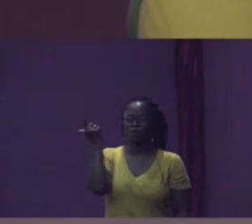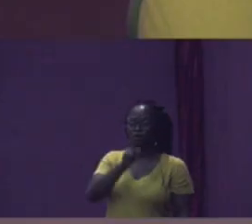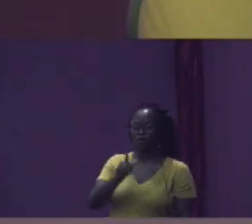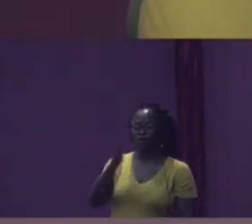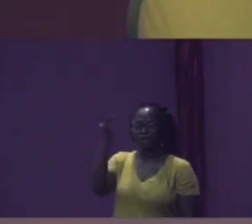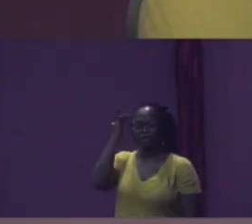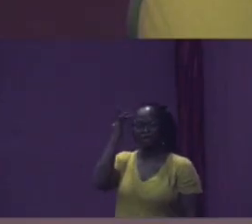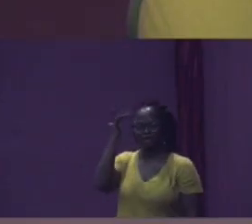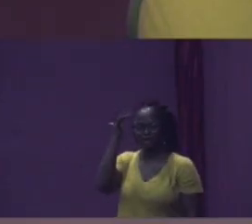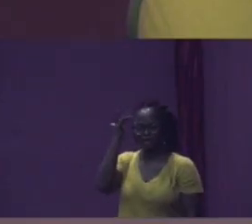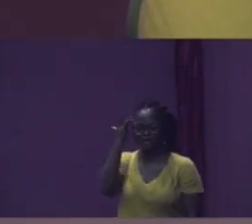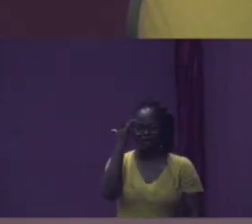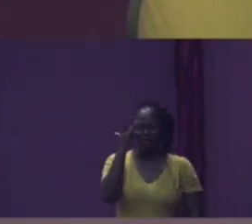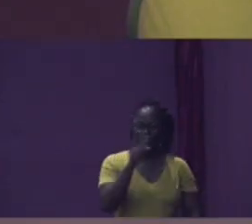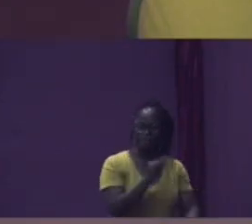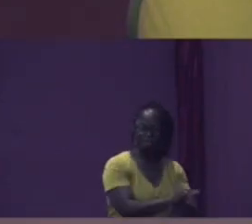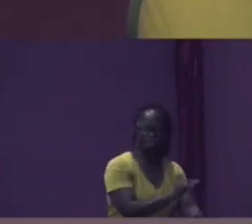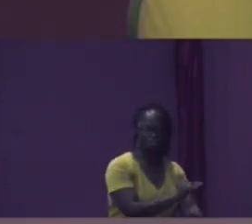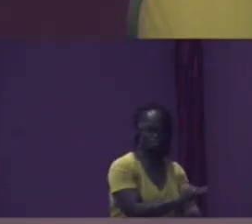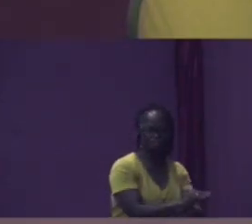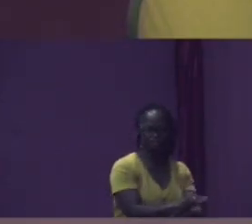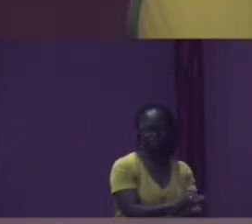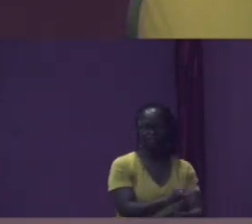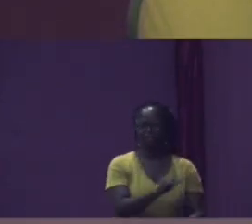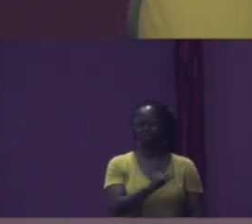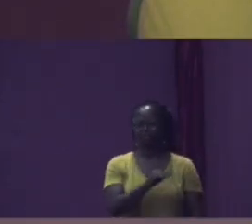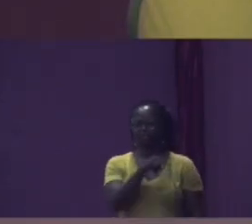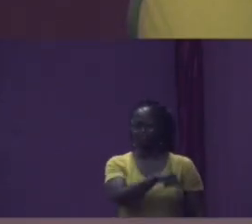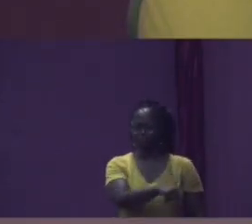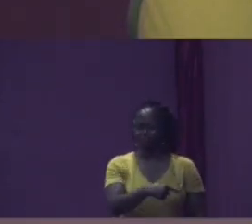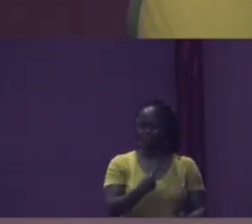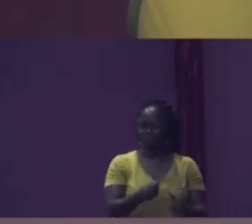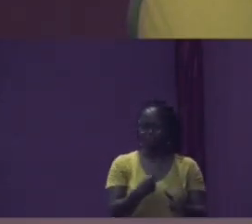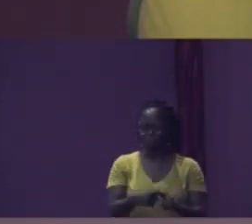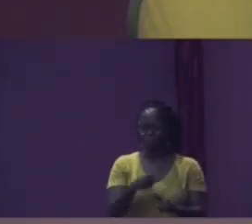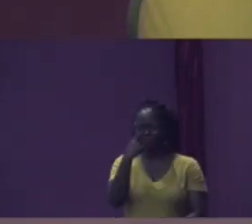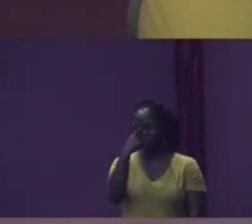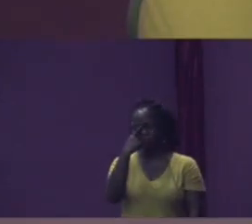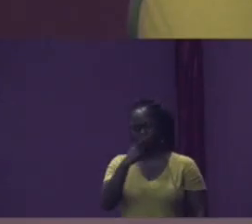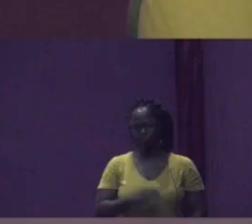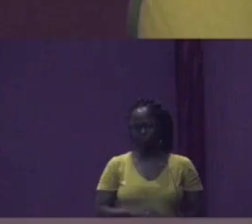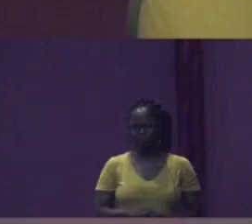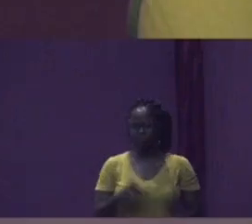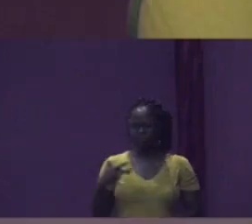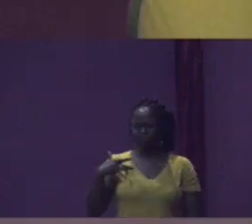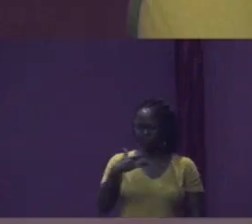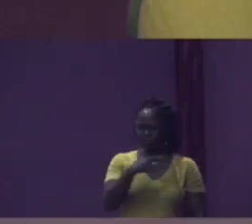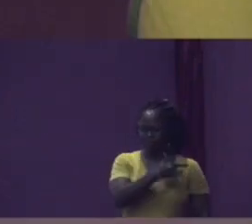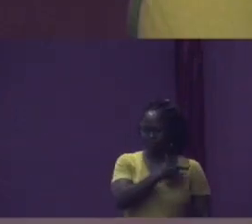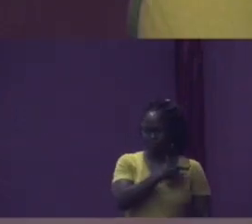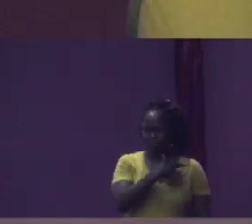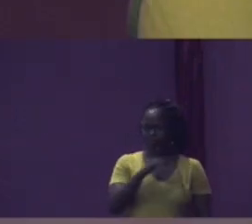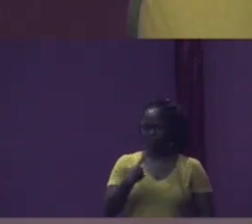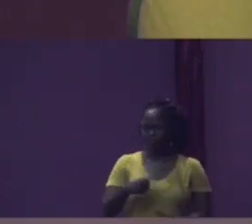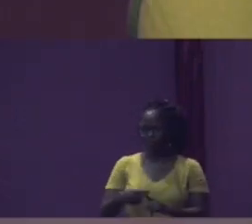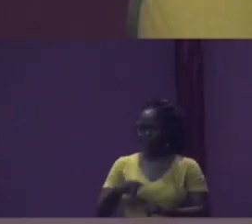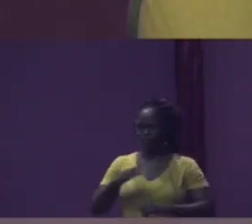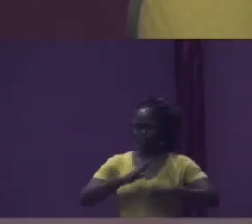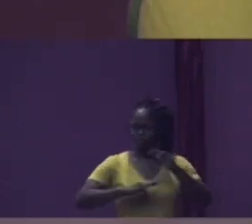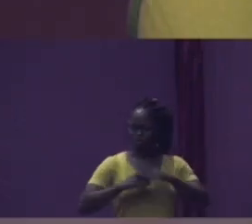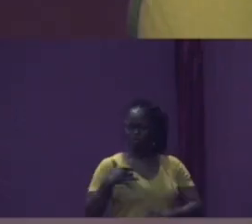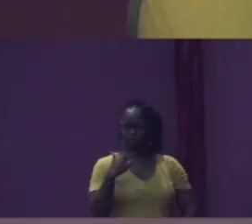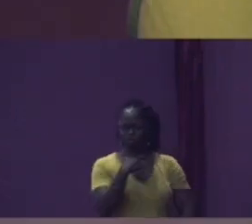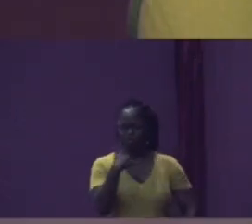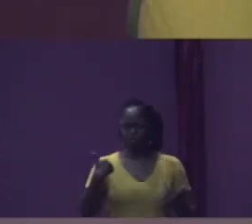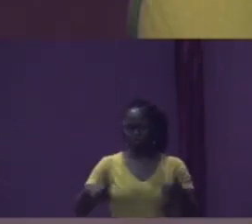It's interesting, so the healthcare providers that I work with, and I'm in a rural district hospital setting, they're very